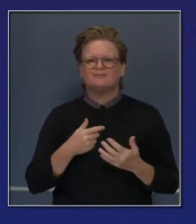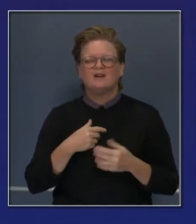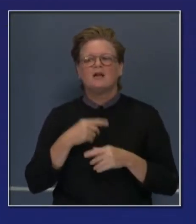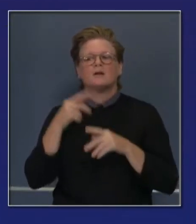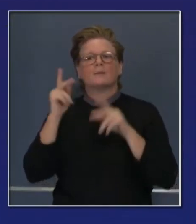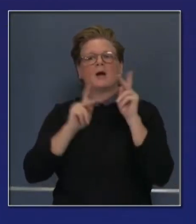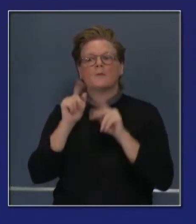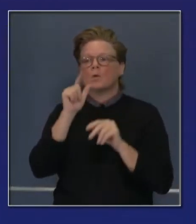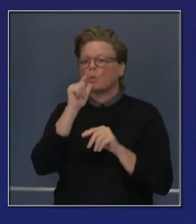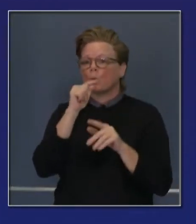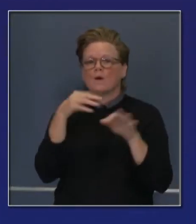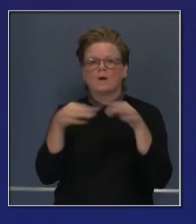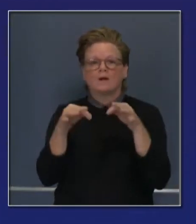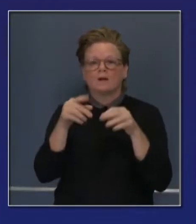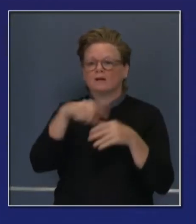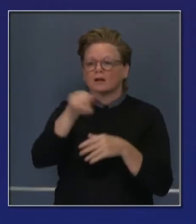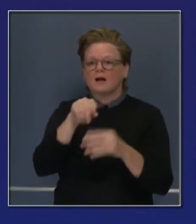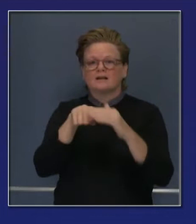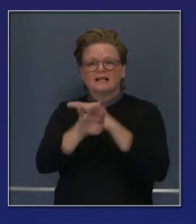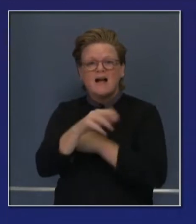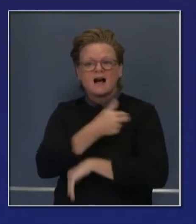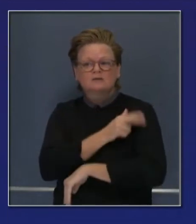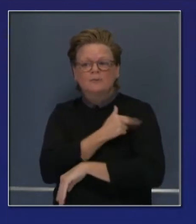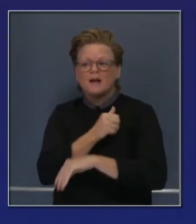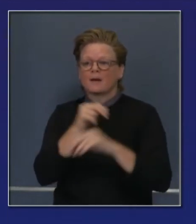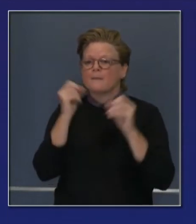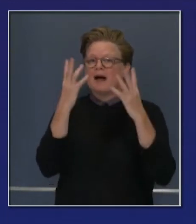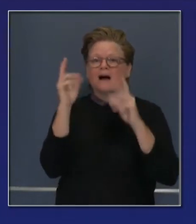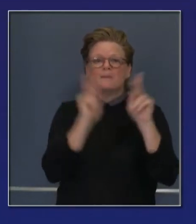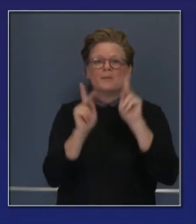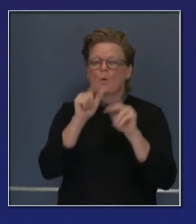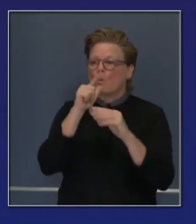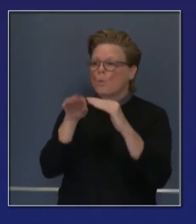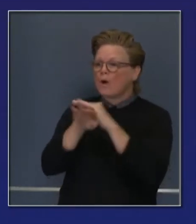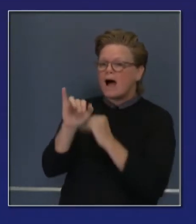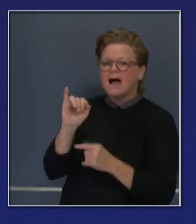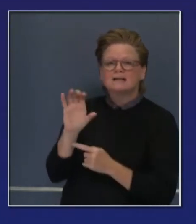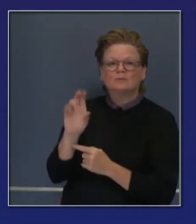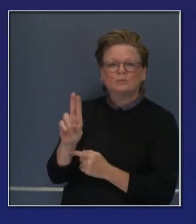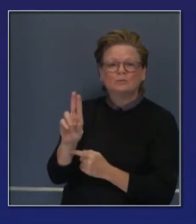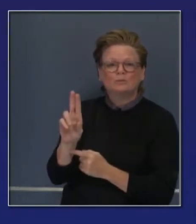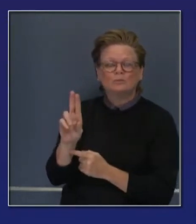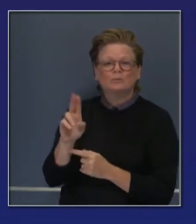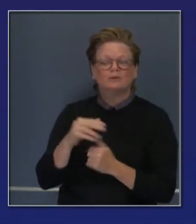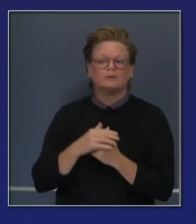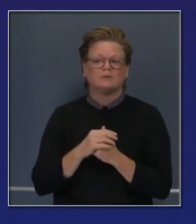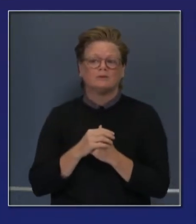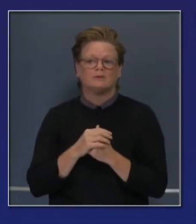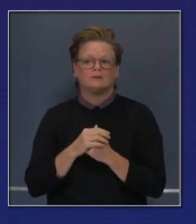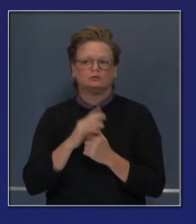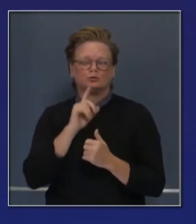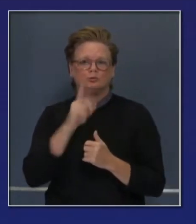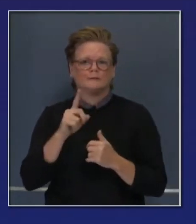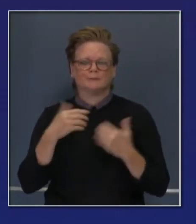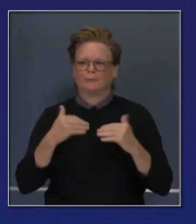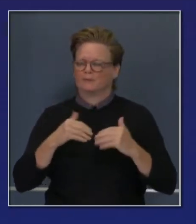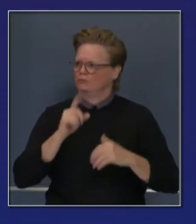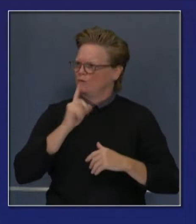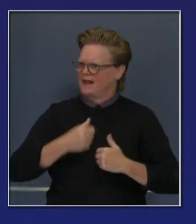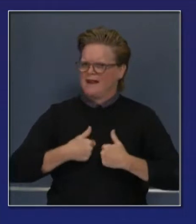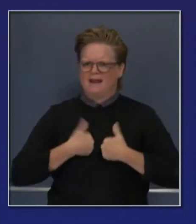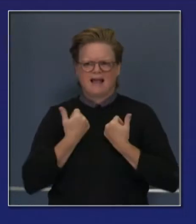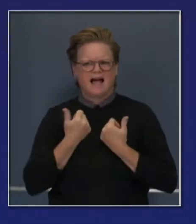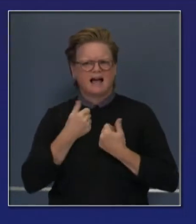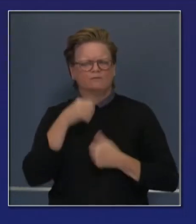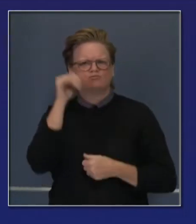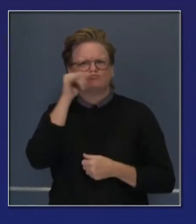as they say, on the ground, real life criteria, real life considerations. And I want to bring up Dr.